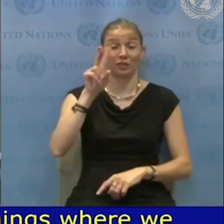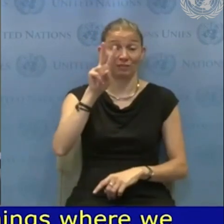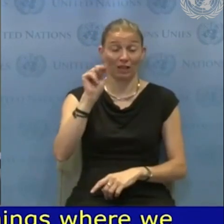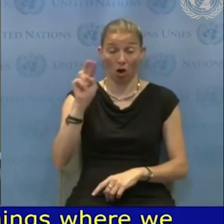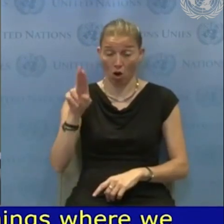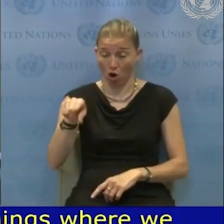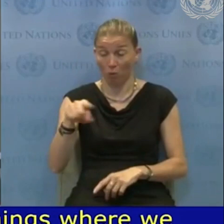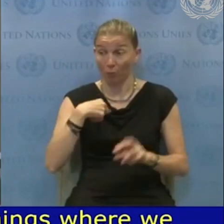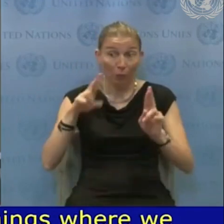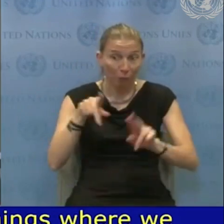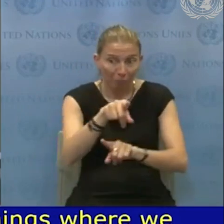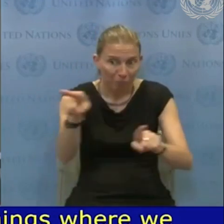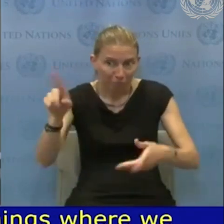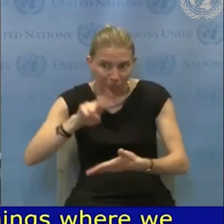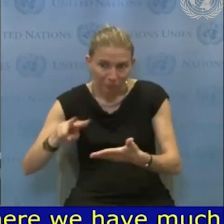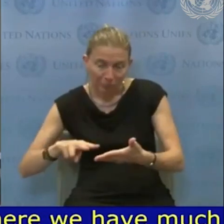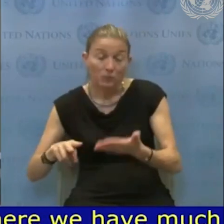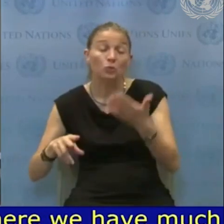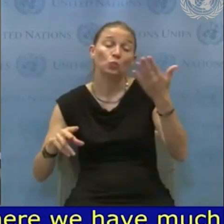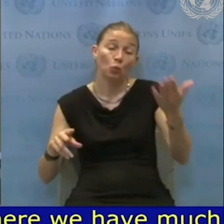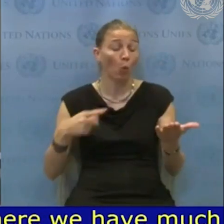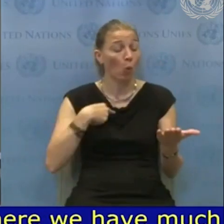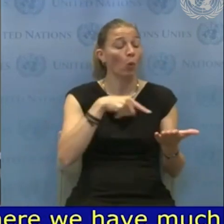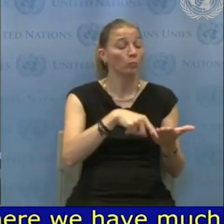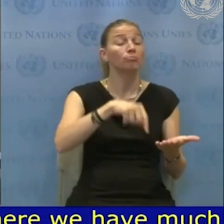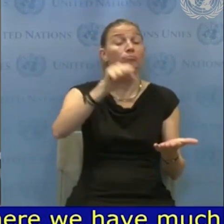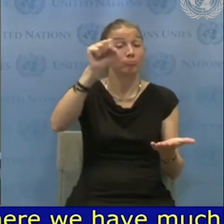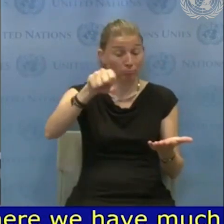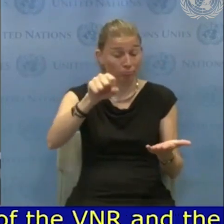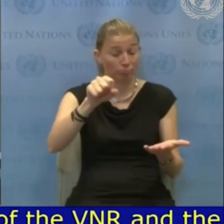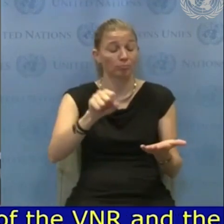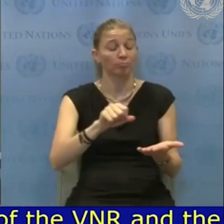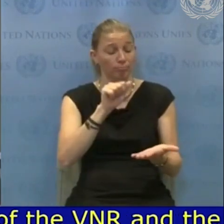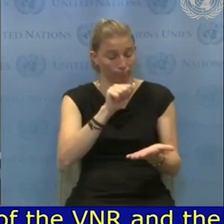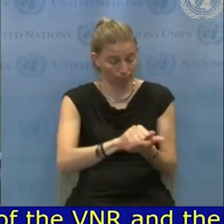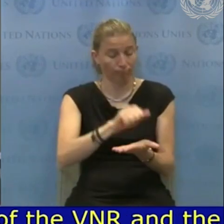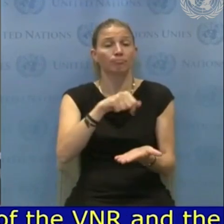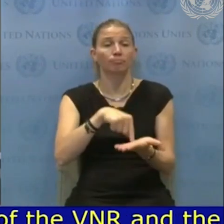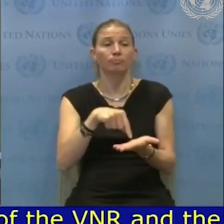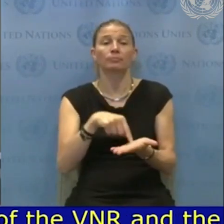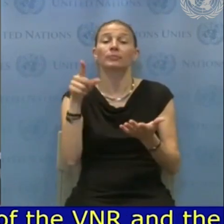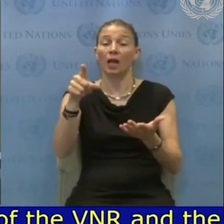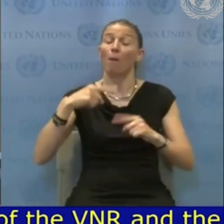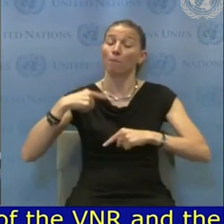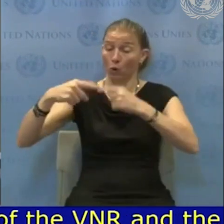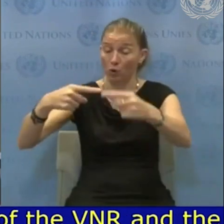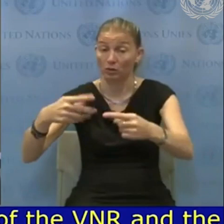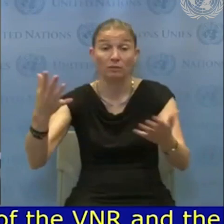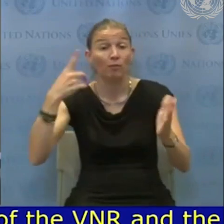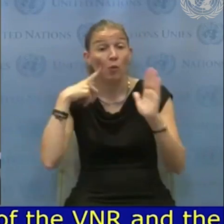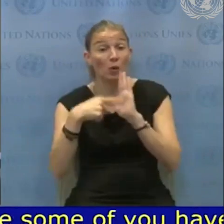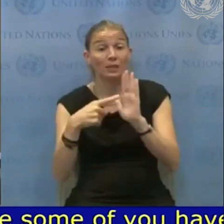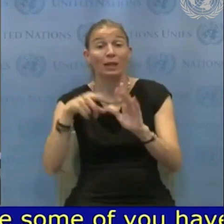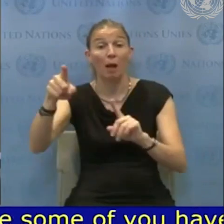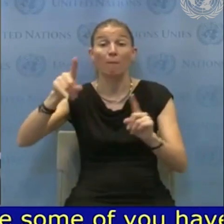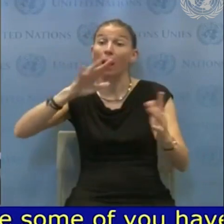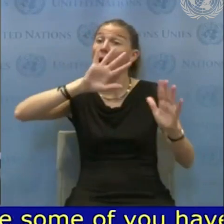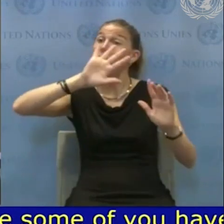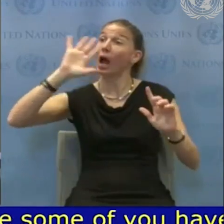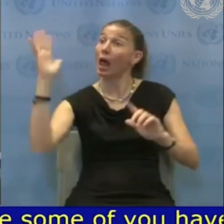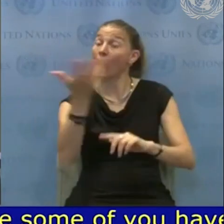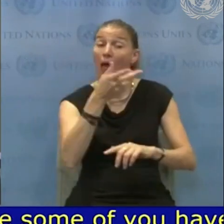review, we have, of course, confirmed that we've made some progress. On climate, for example, we have now committed to net zero